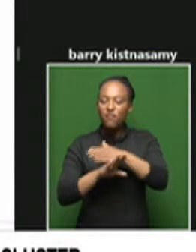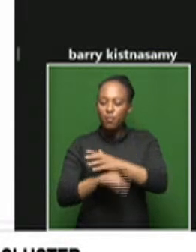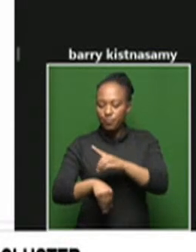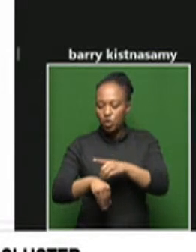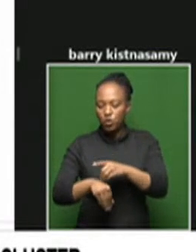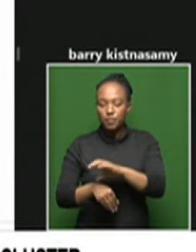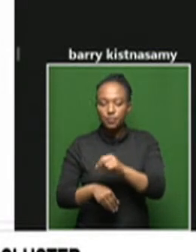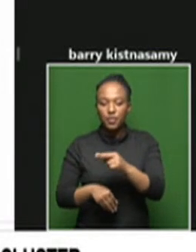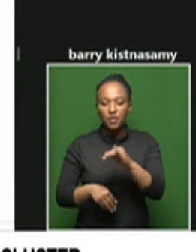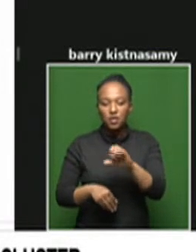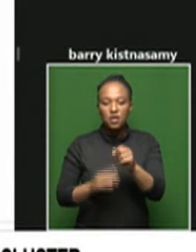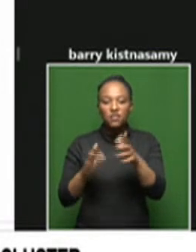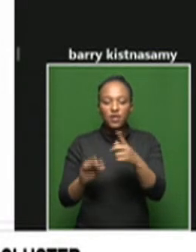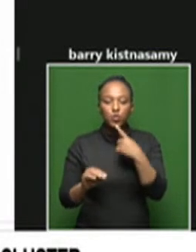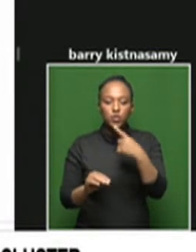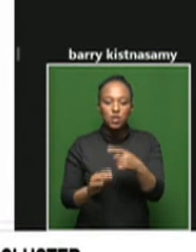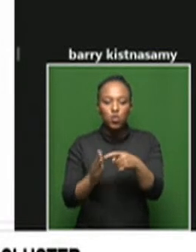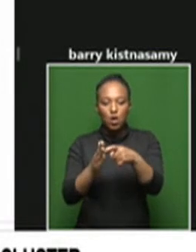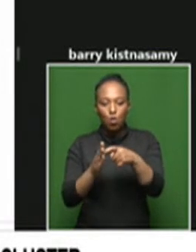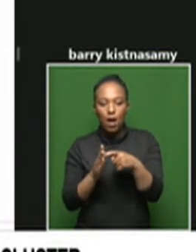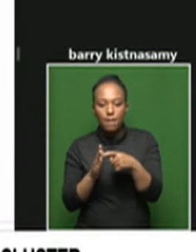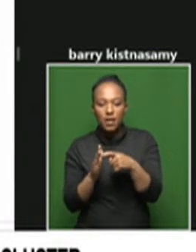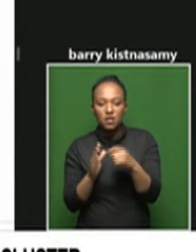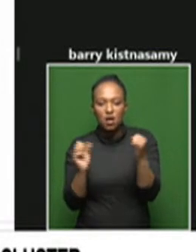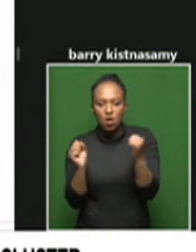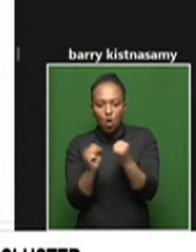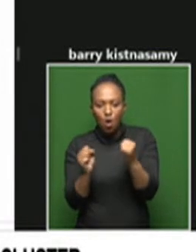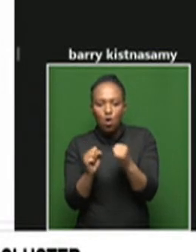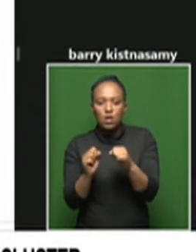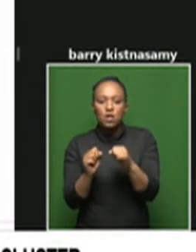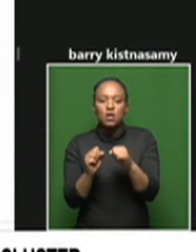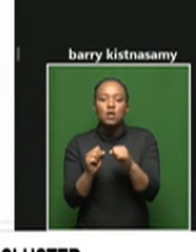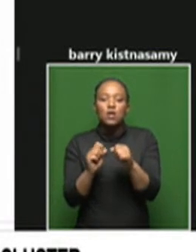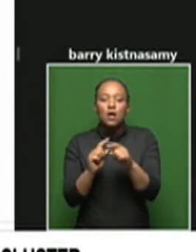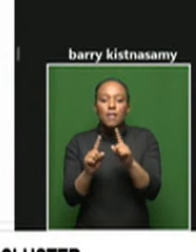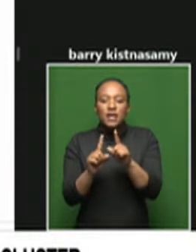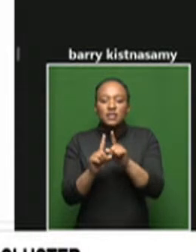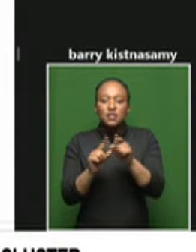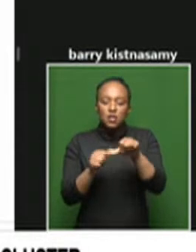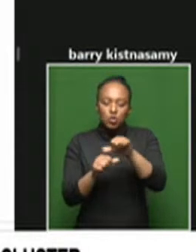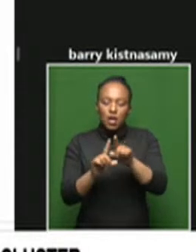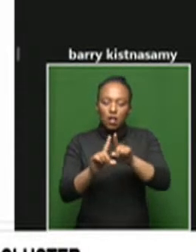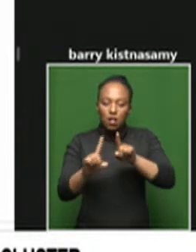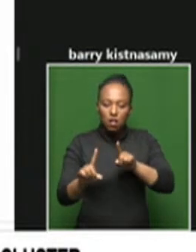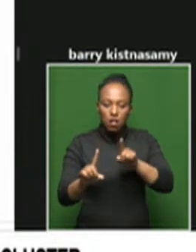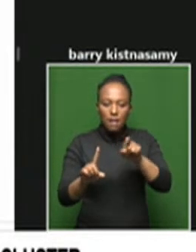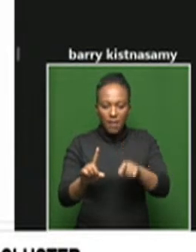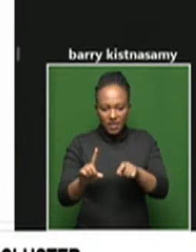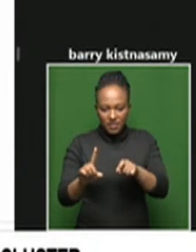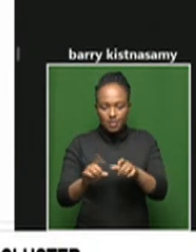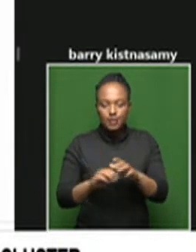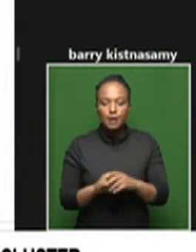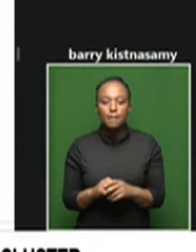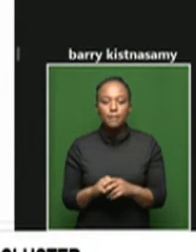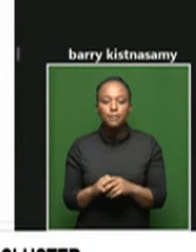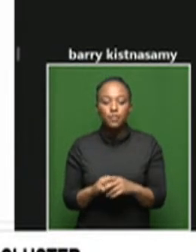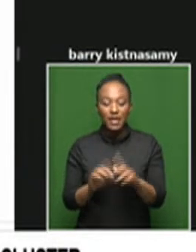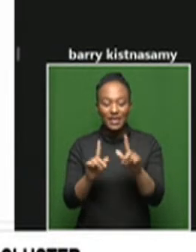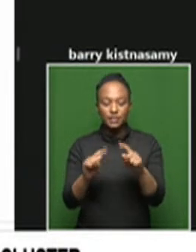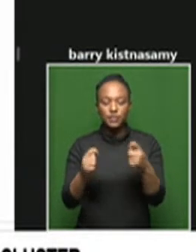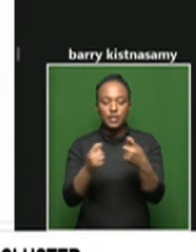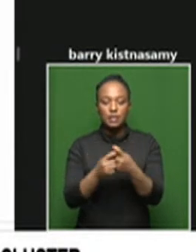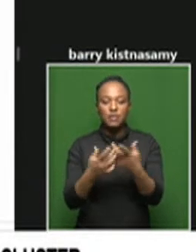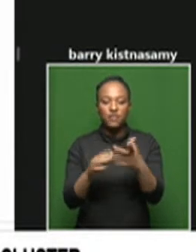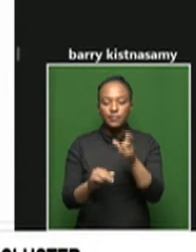are certain infrastructure requirements like the cold chain and social distancing and inputs. And essentially, the team that's been working has looked at